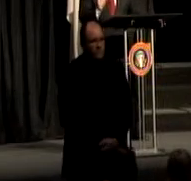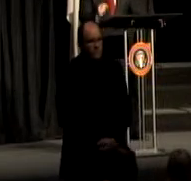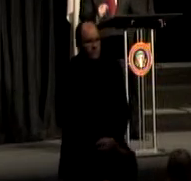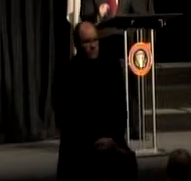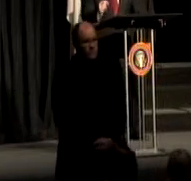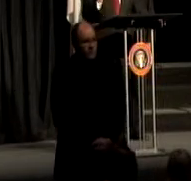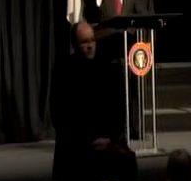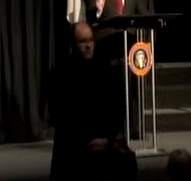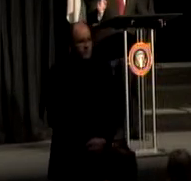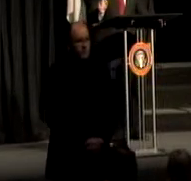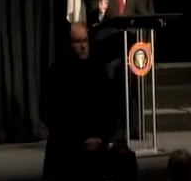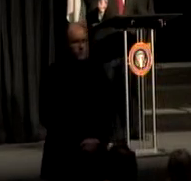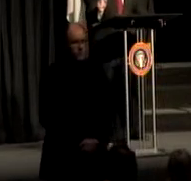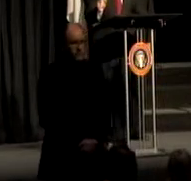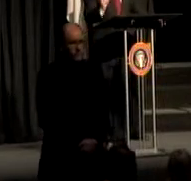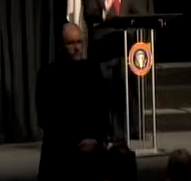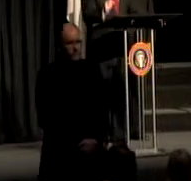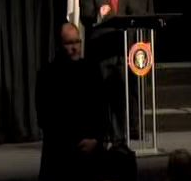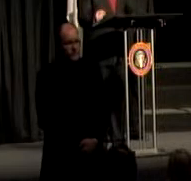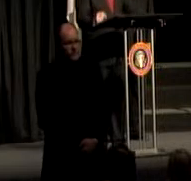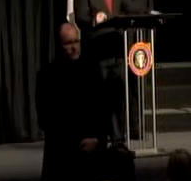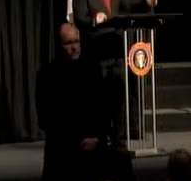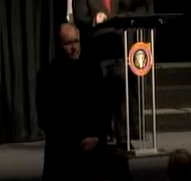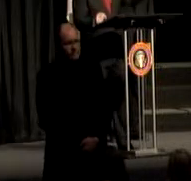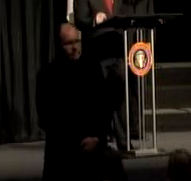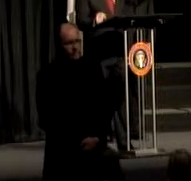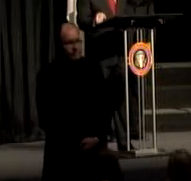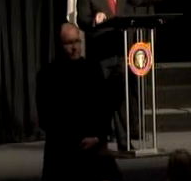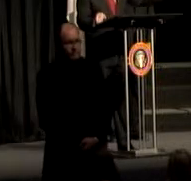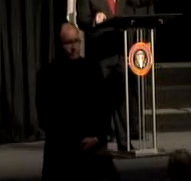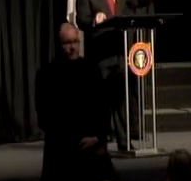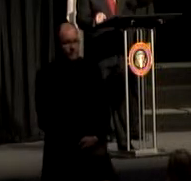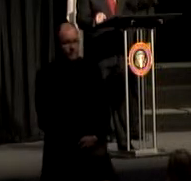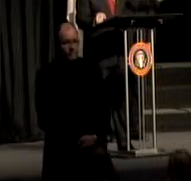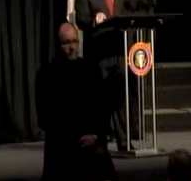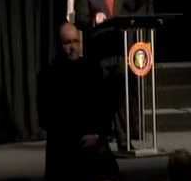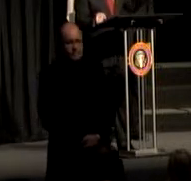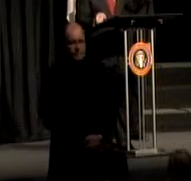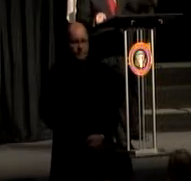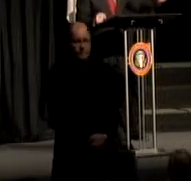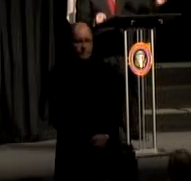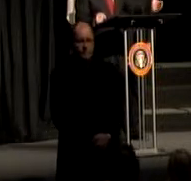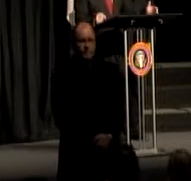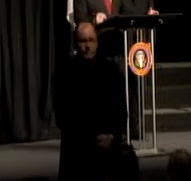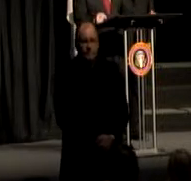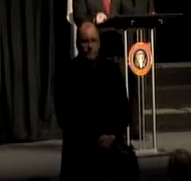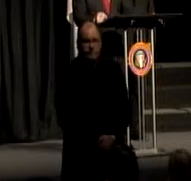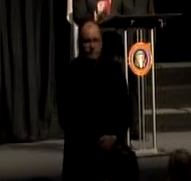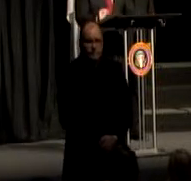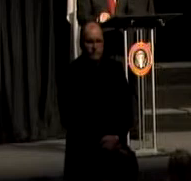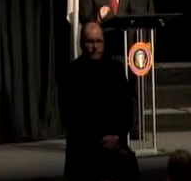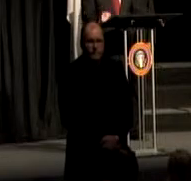only be met by God. We cannot be met by our spouse, our family, our resources.